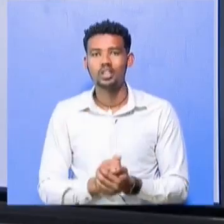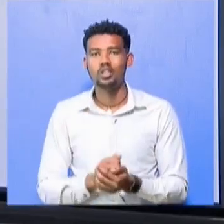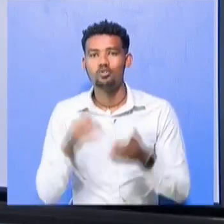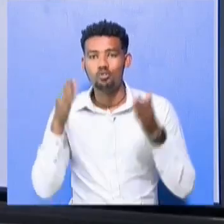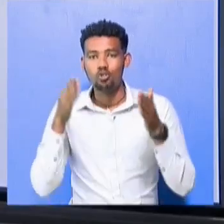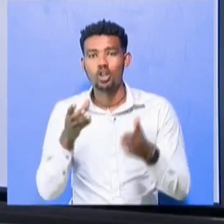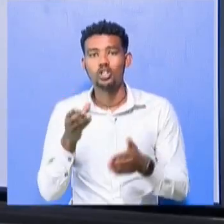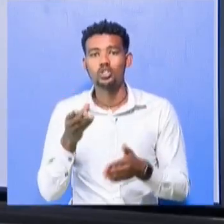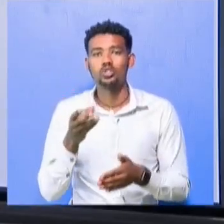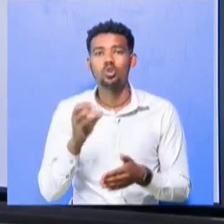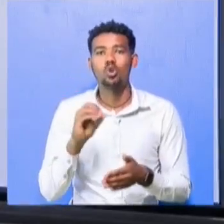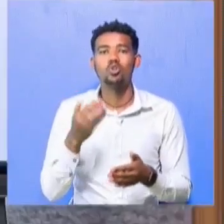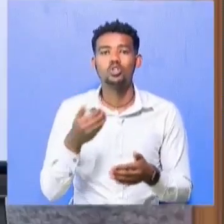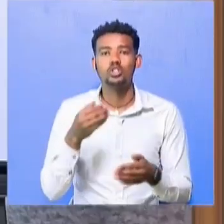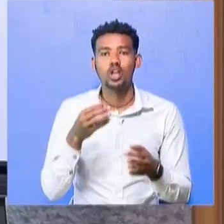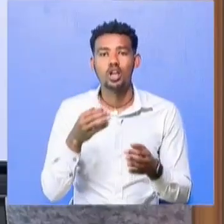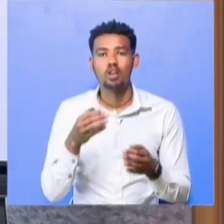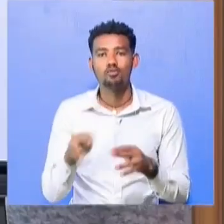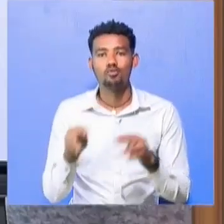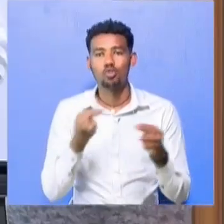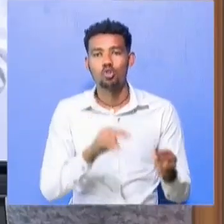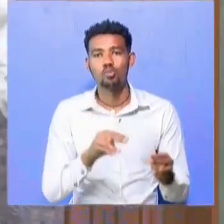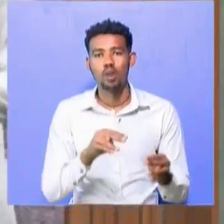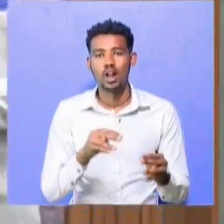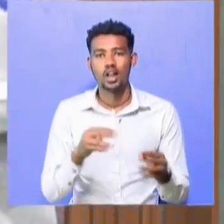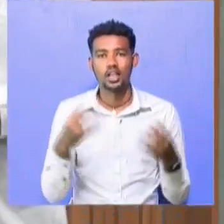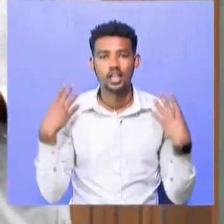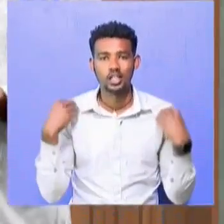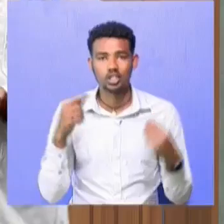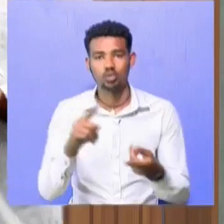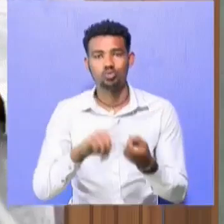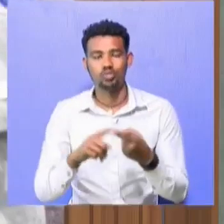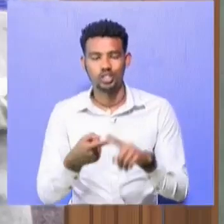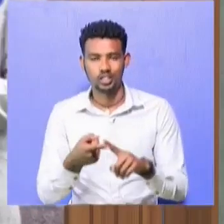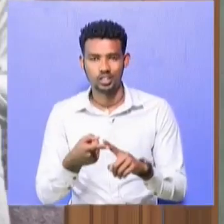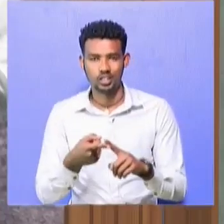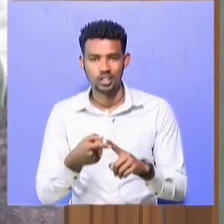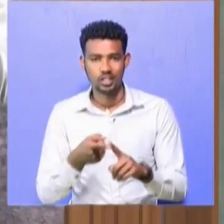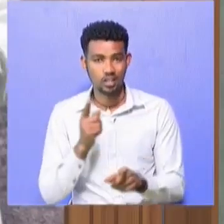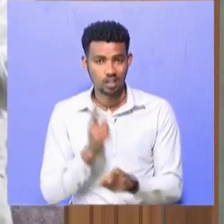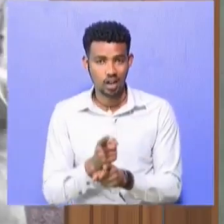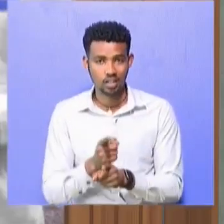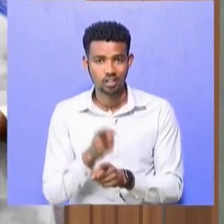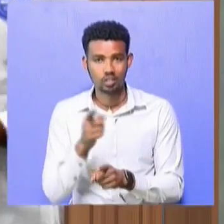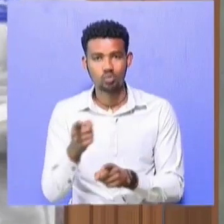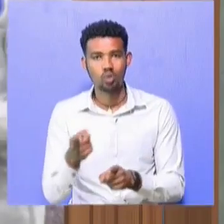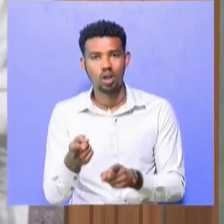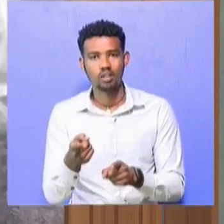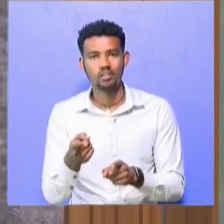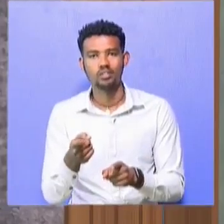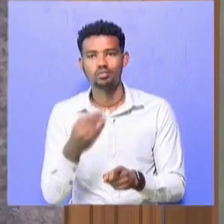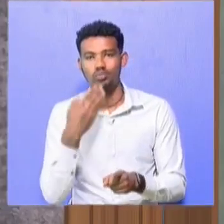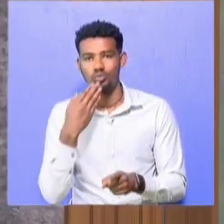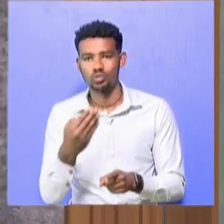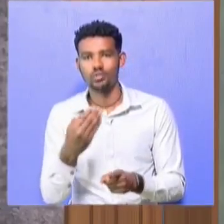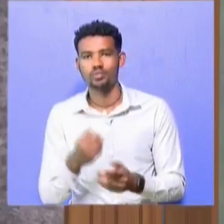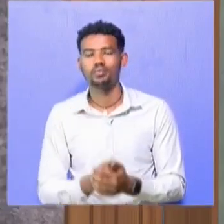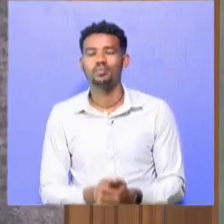on only the formal way of greeting your friends. Right? So you are welcome to say that like